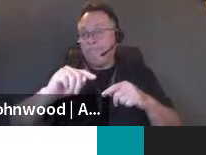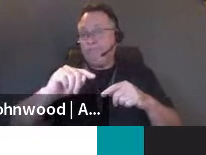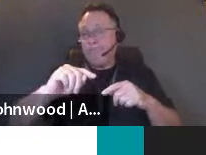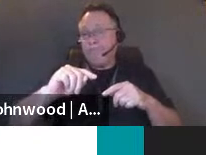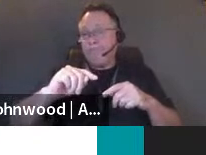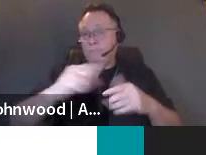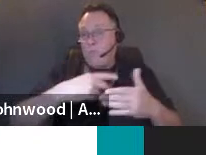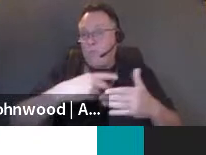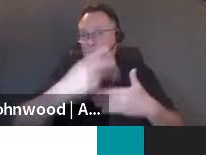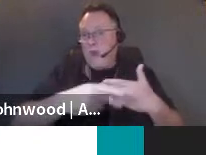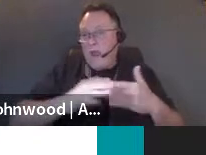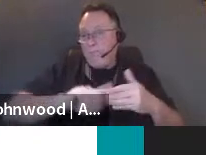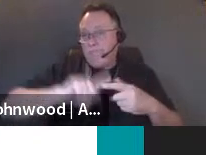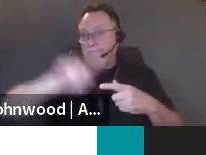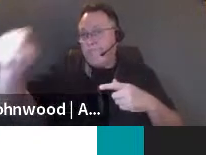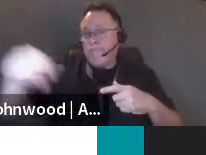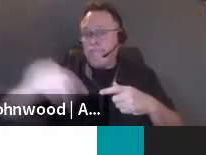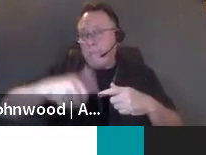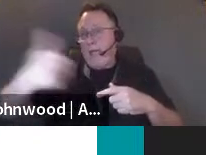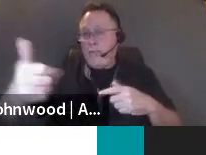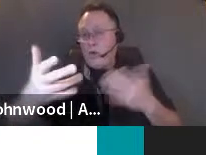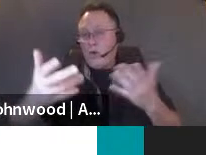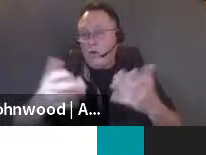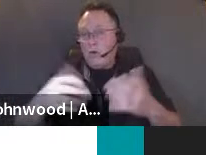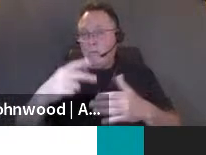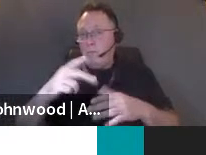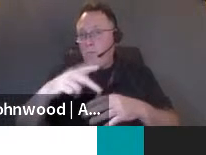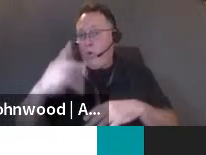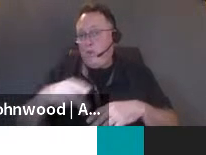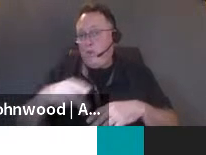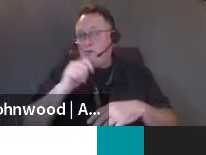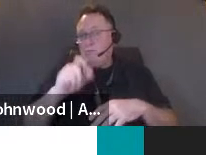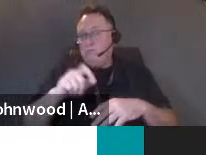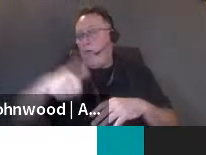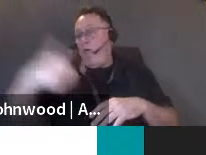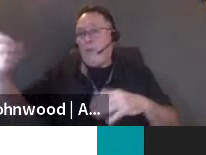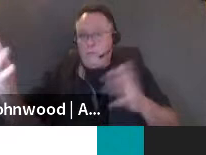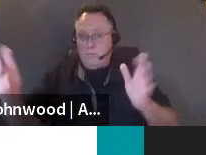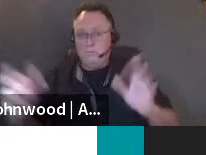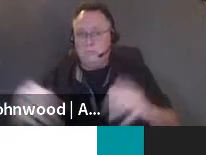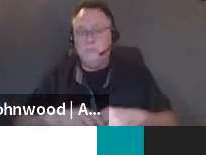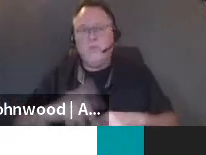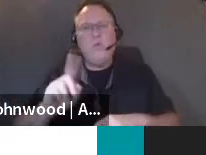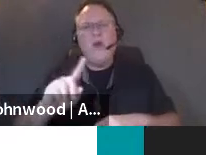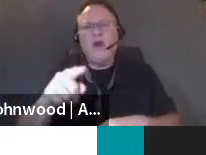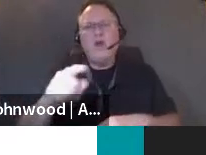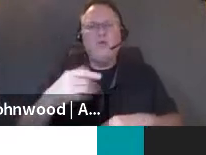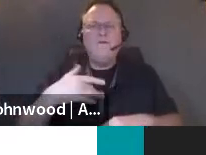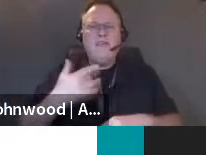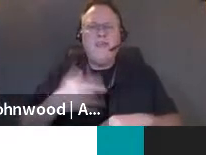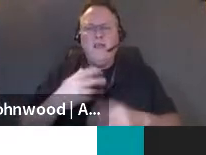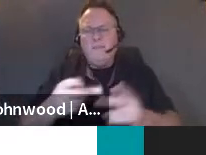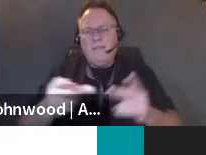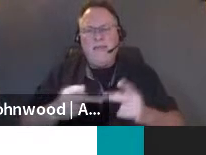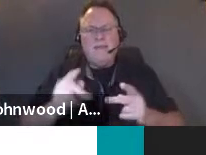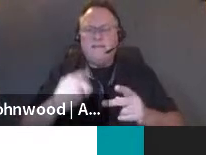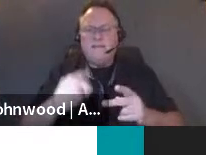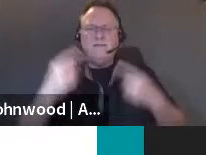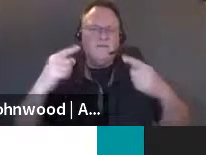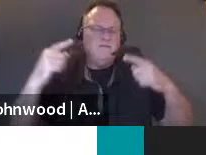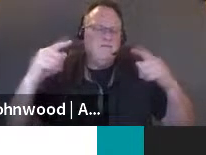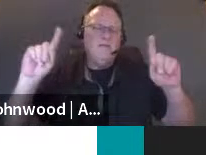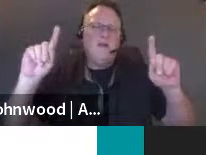program area, maybe even beyond the Portland, Vancouver region, where you feel a place really successfully